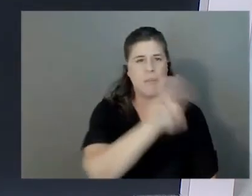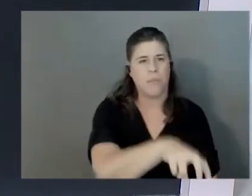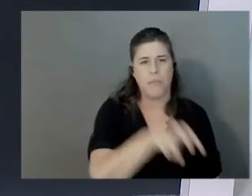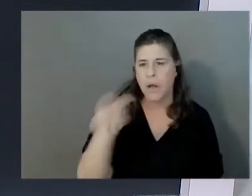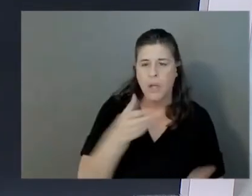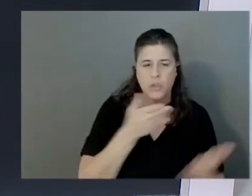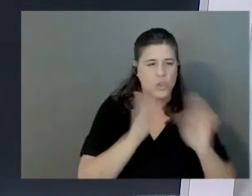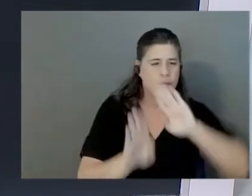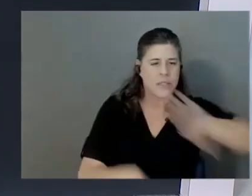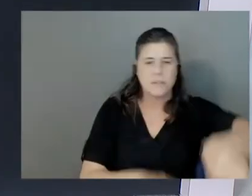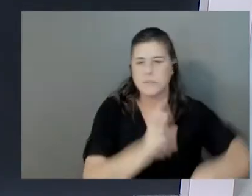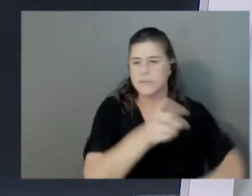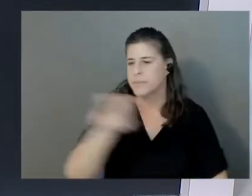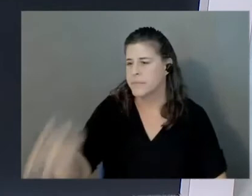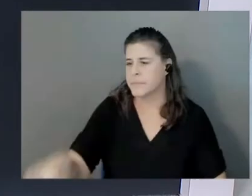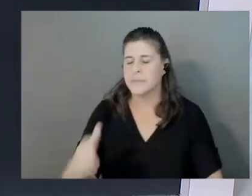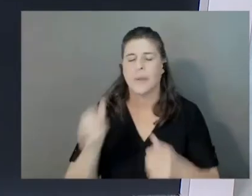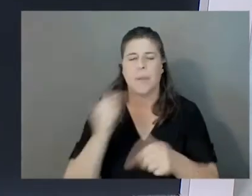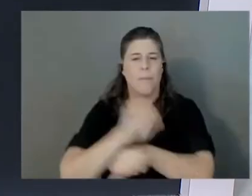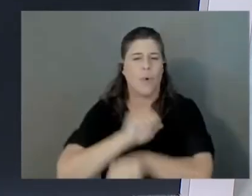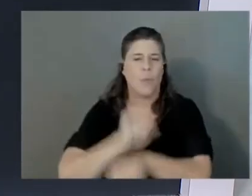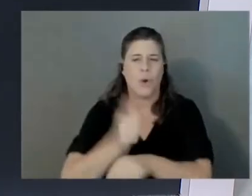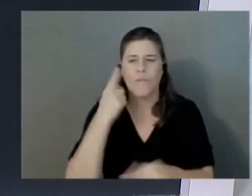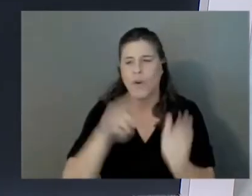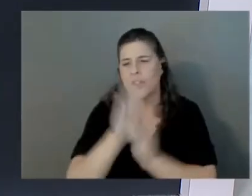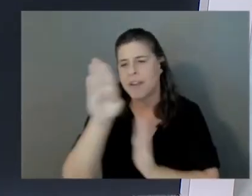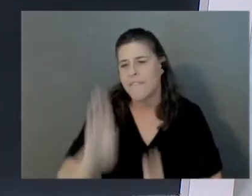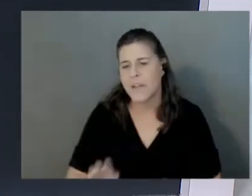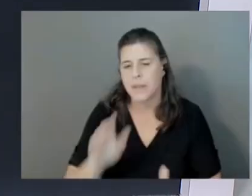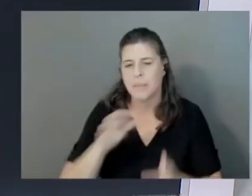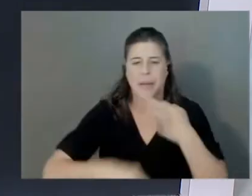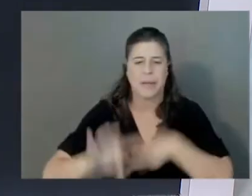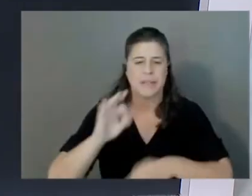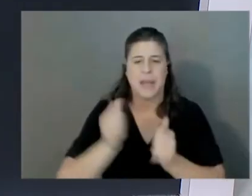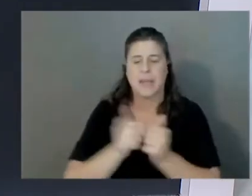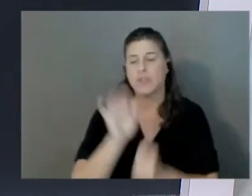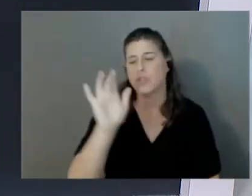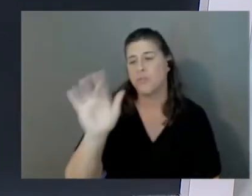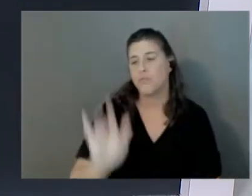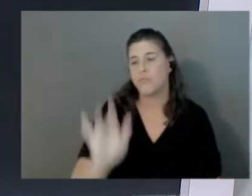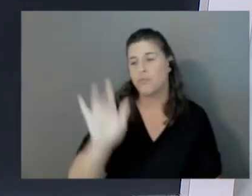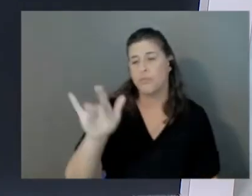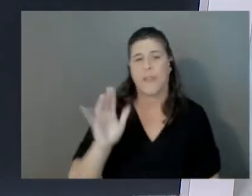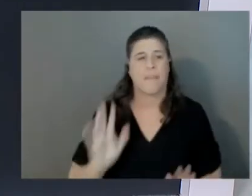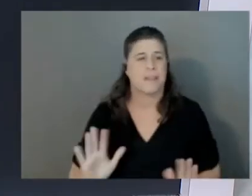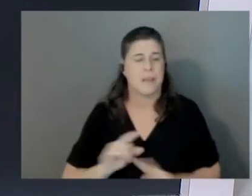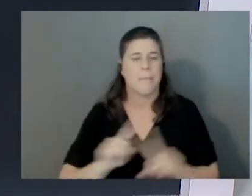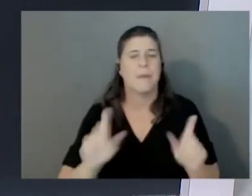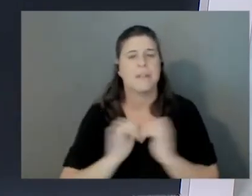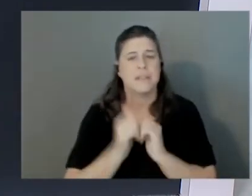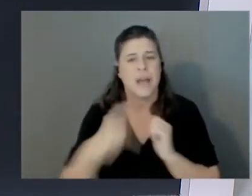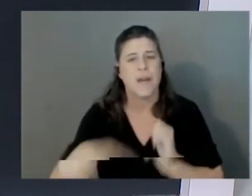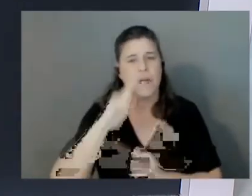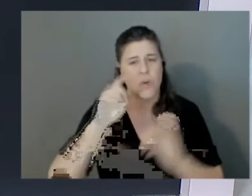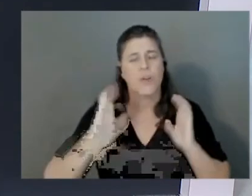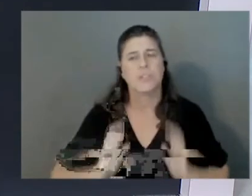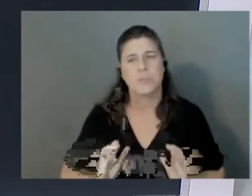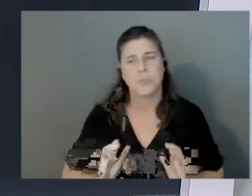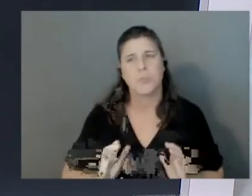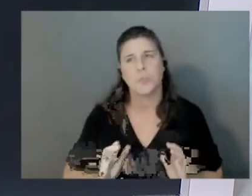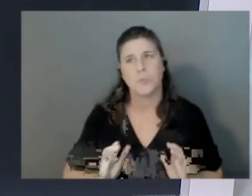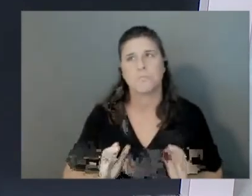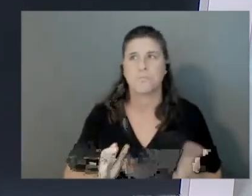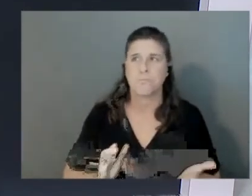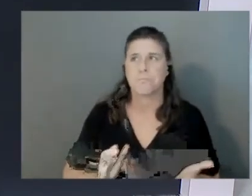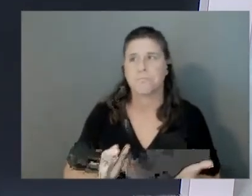the developer compared to a radio button flip switch, right? It's a way for customers to,